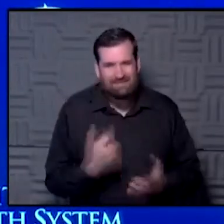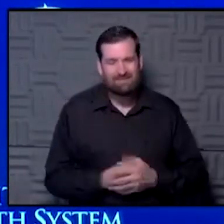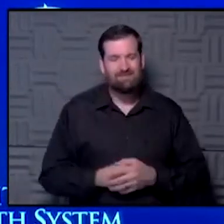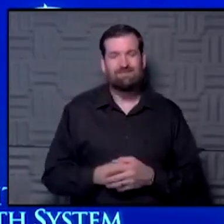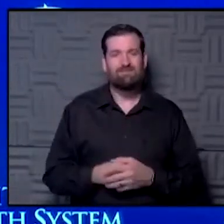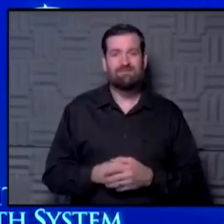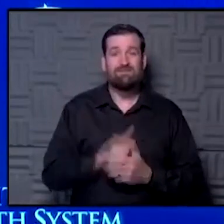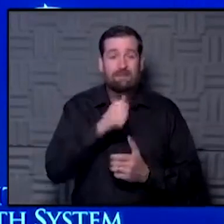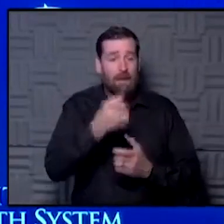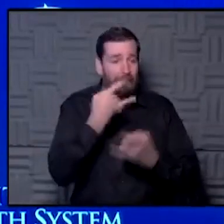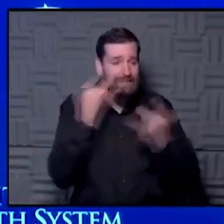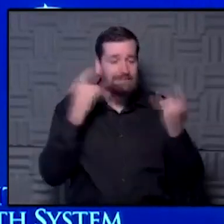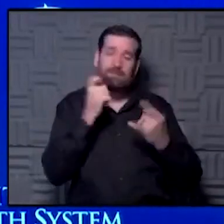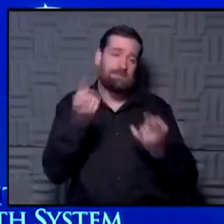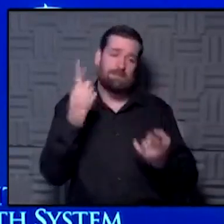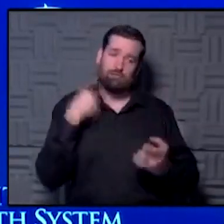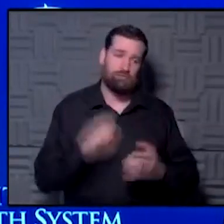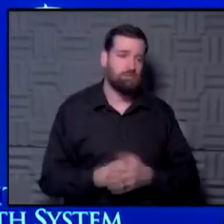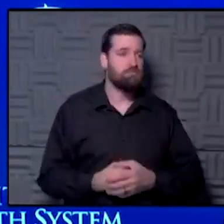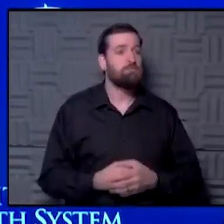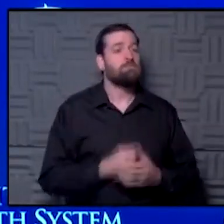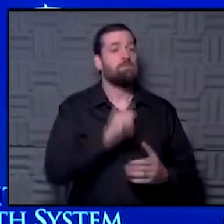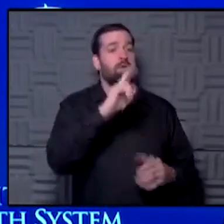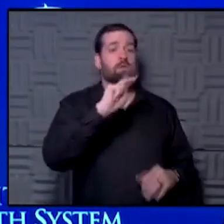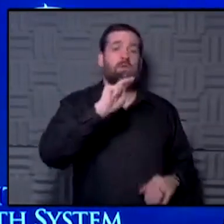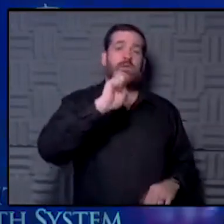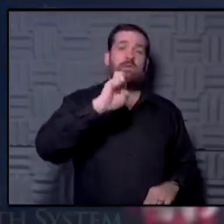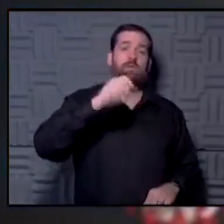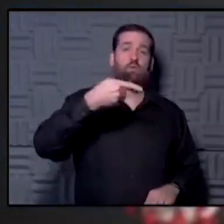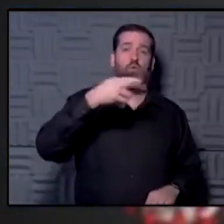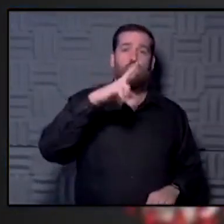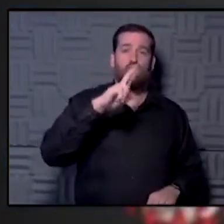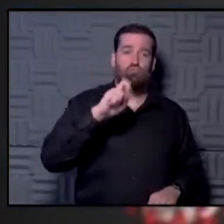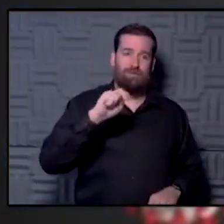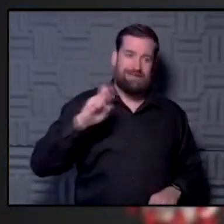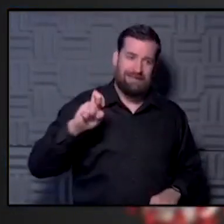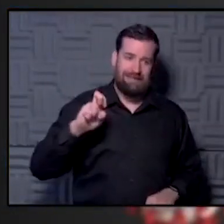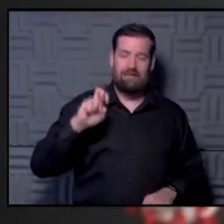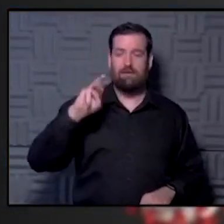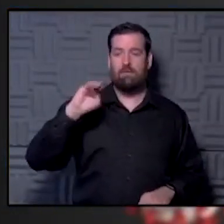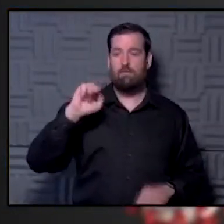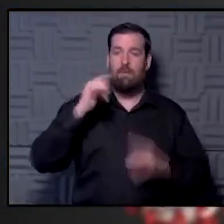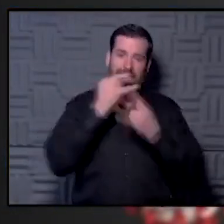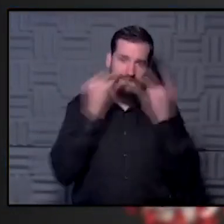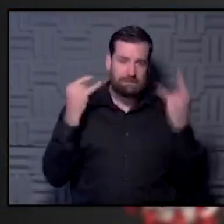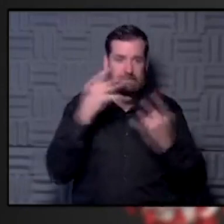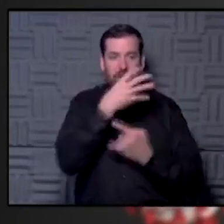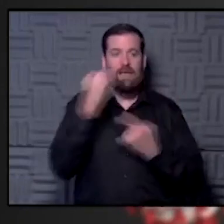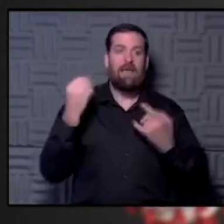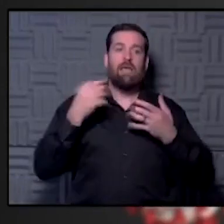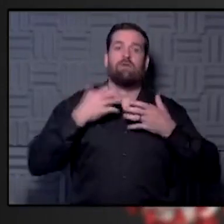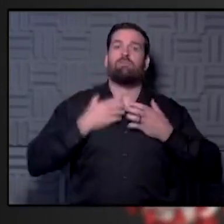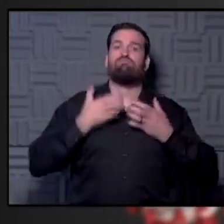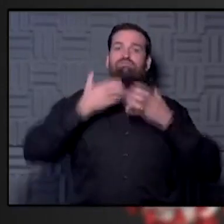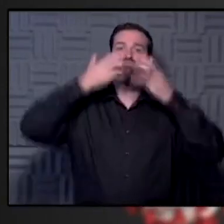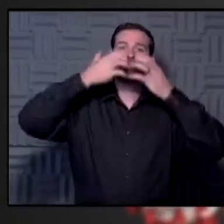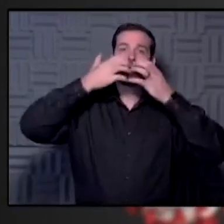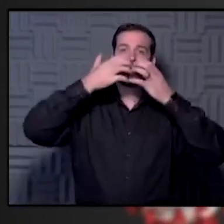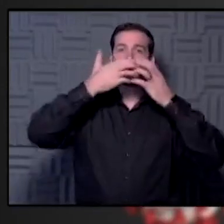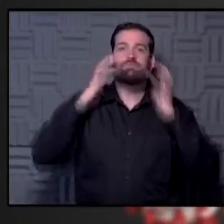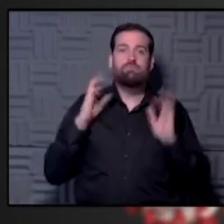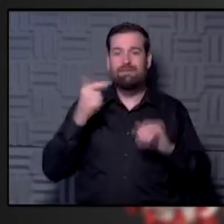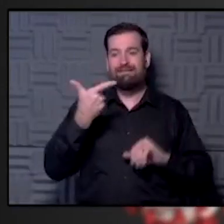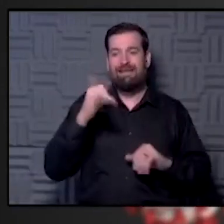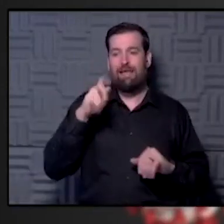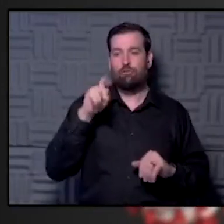not masking. Okay. How effective are neoprene masks and gaiters if there are 2 layers? Okay, let's go. Who